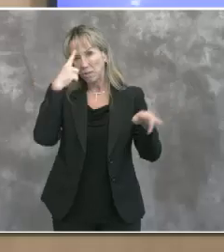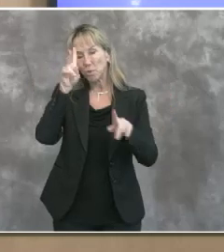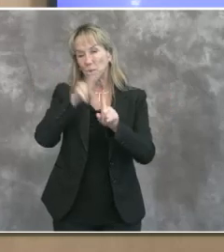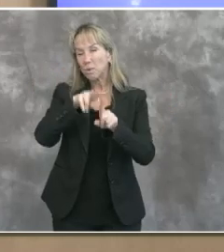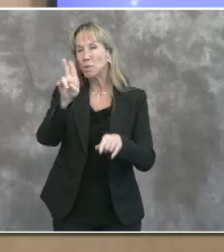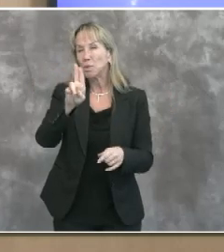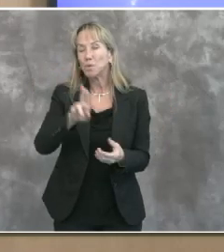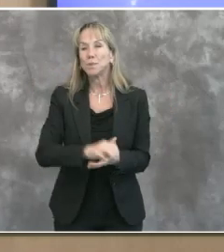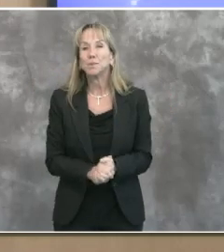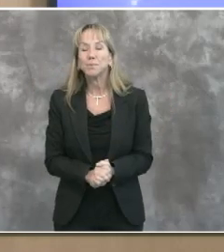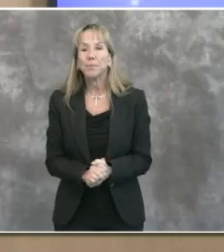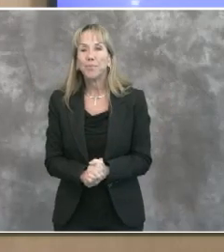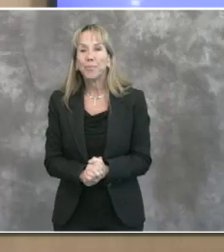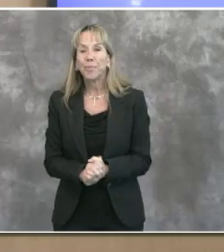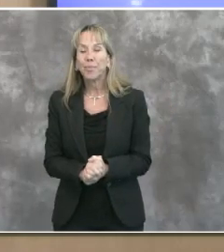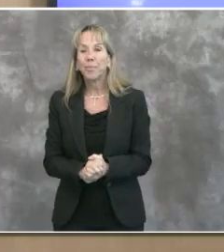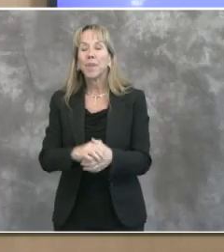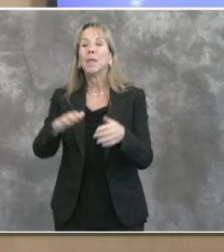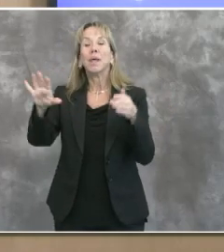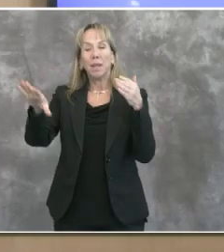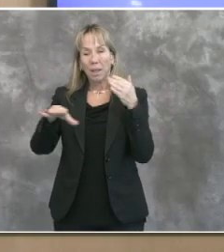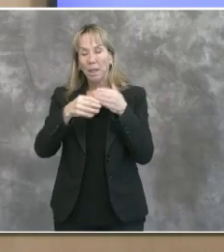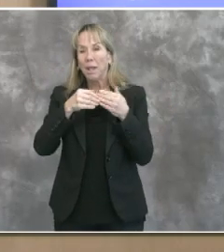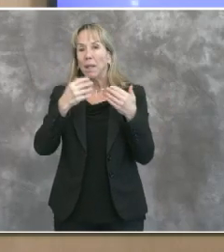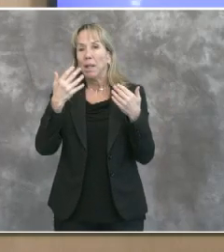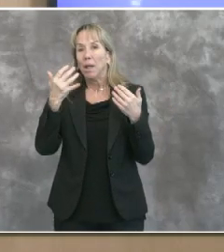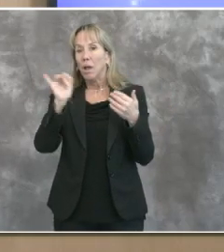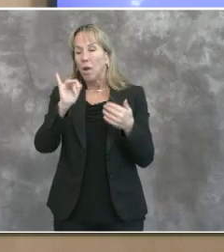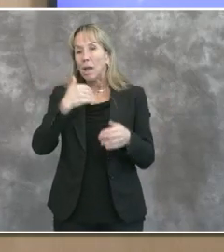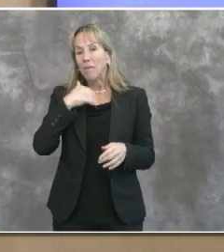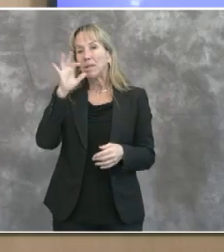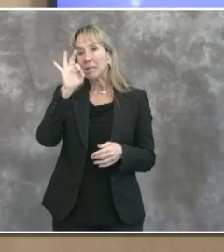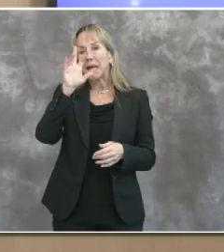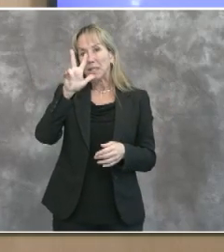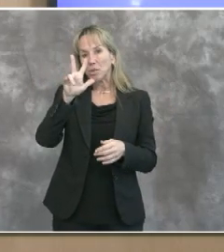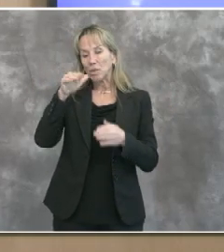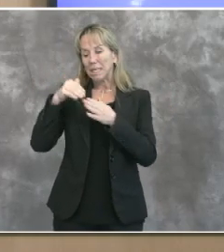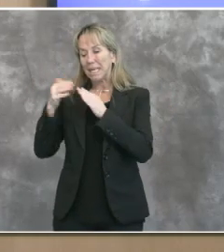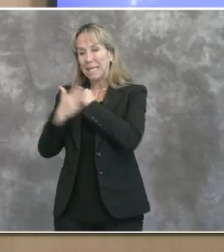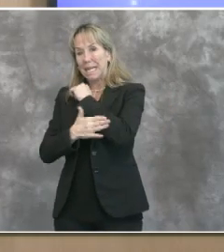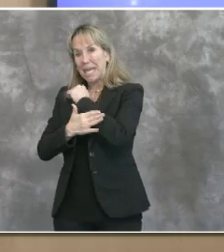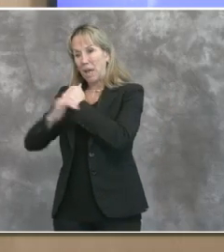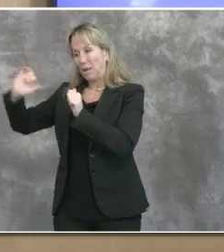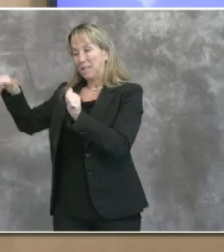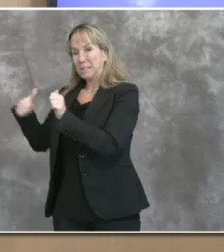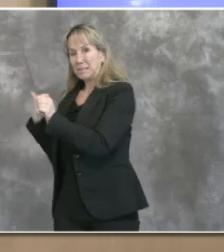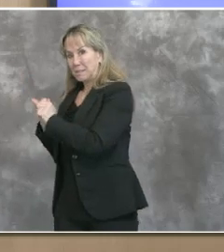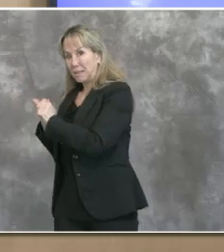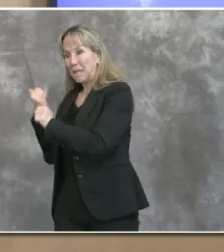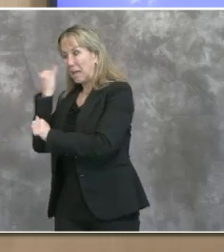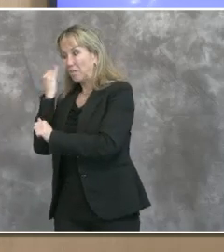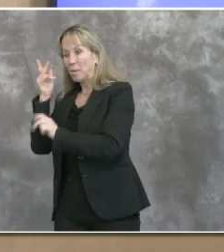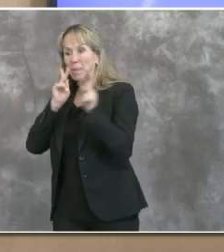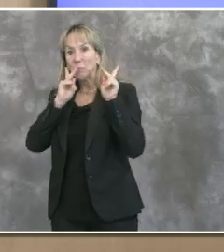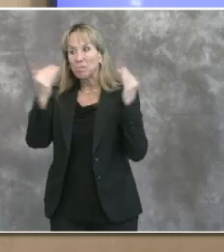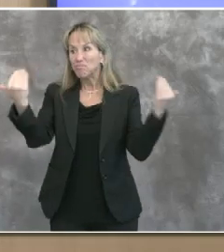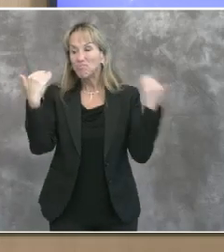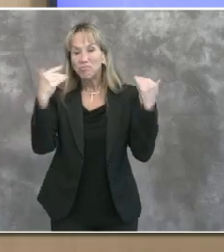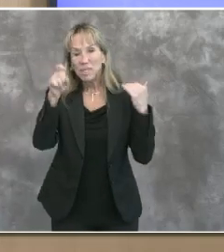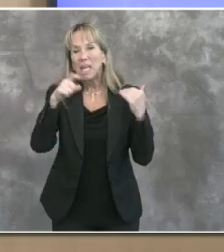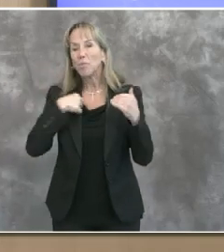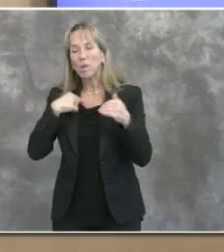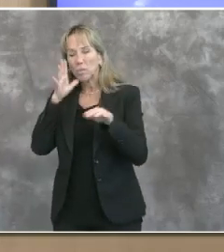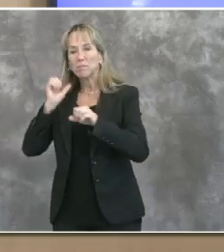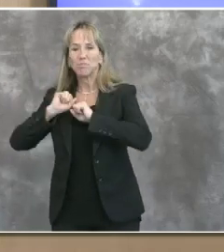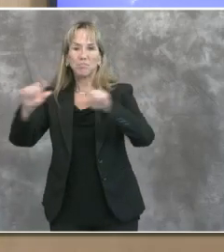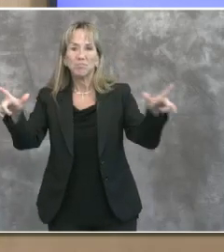use, along with the 93 in county stockpile ready to deploy when needed, along with those being serviced, those